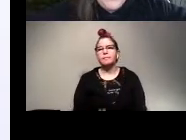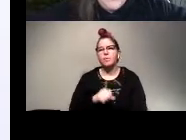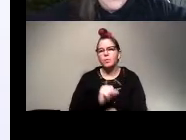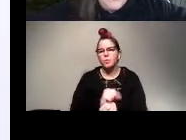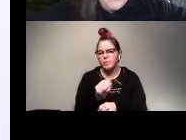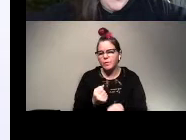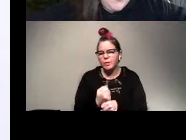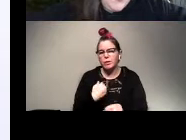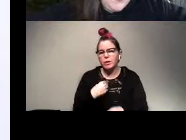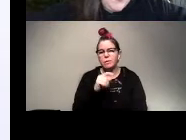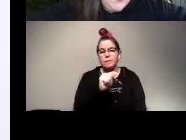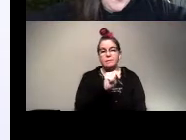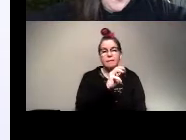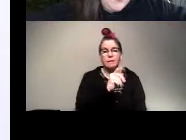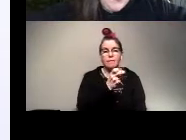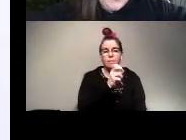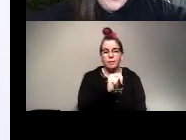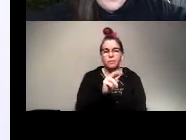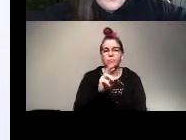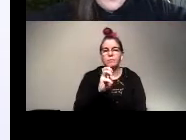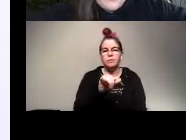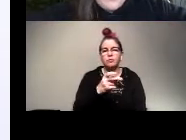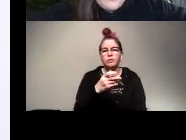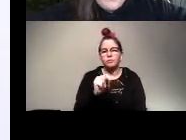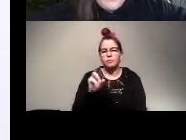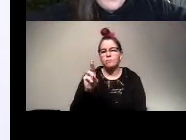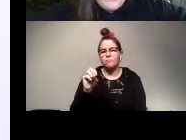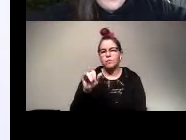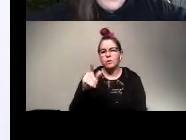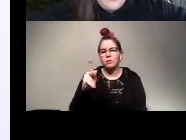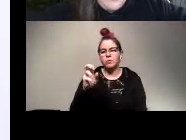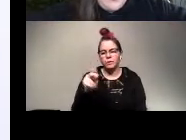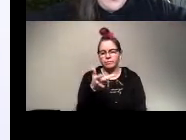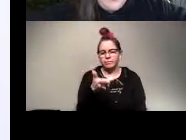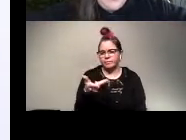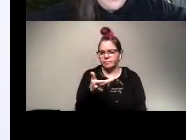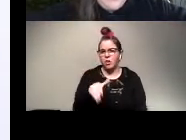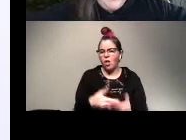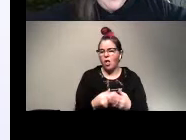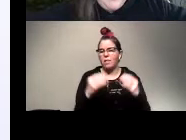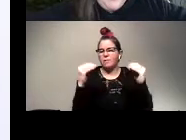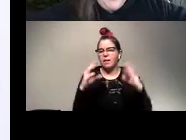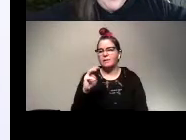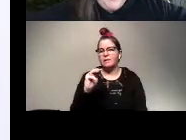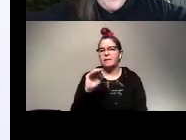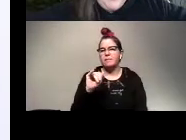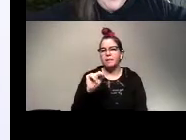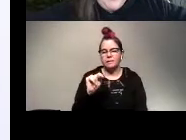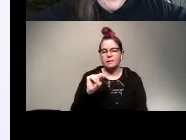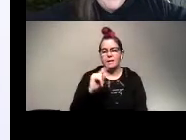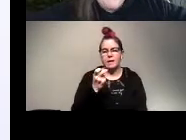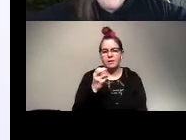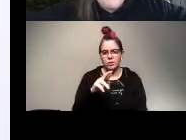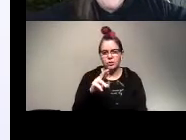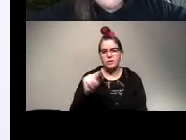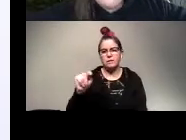with Tammy Lieberman, Remy Chait, and Roy Kishoni, who are now all faculty at MIT, Exeter, and the Technion.